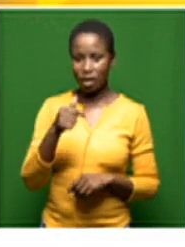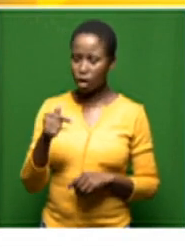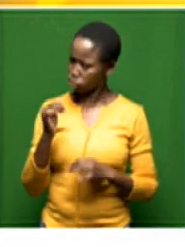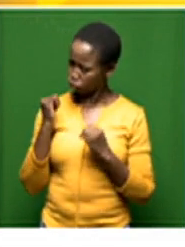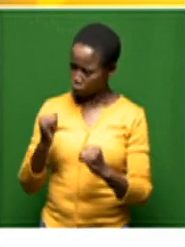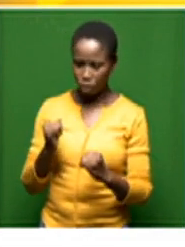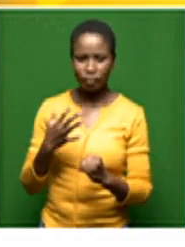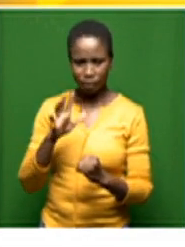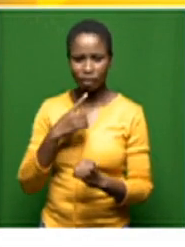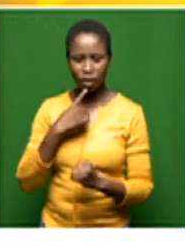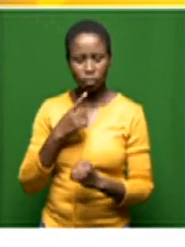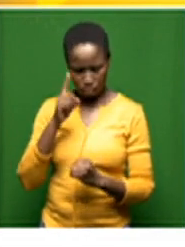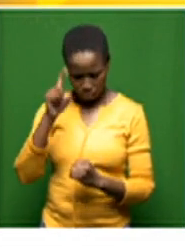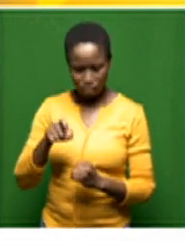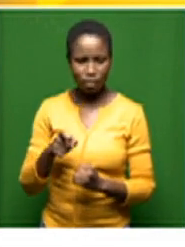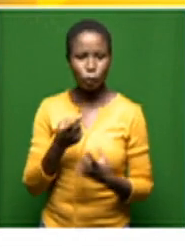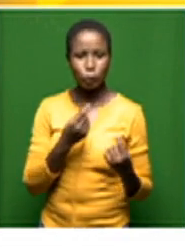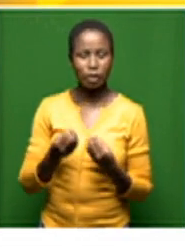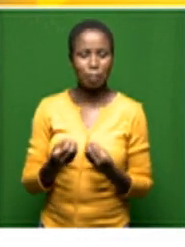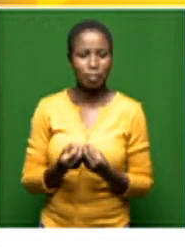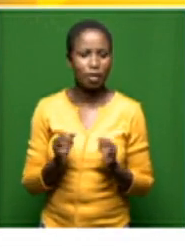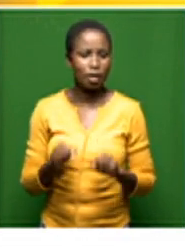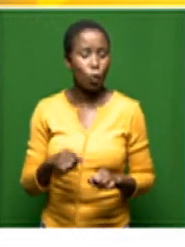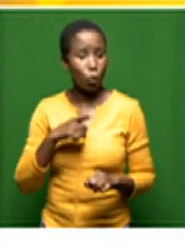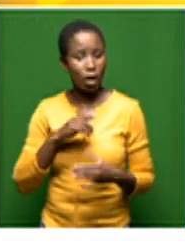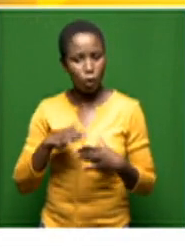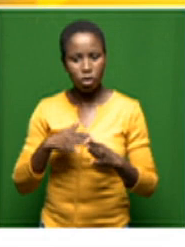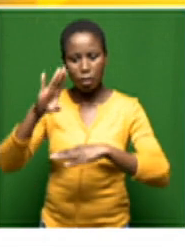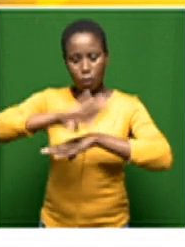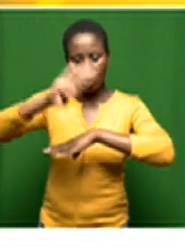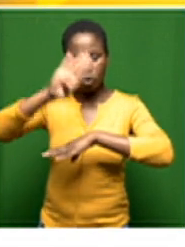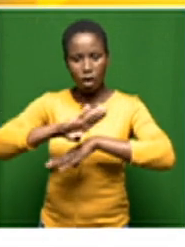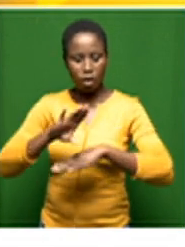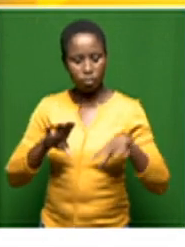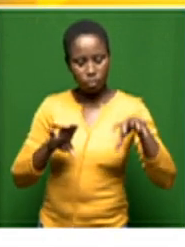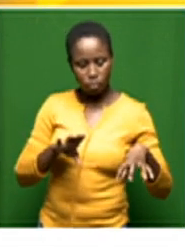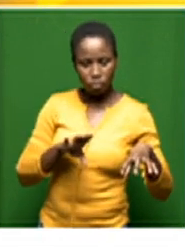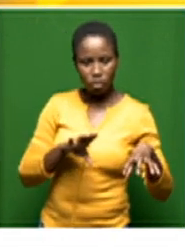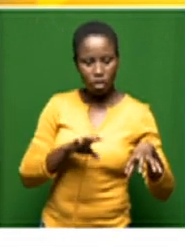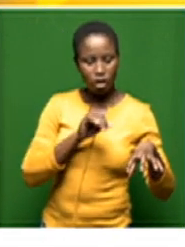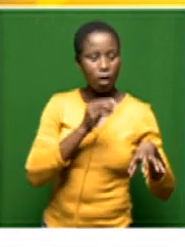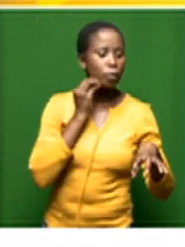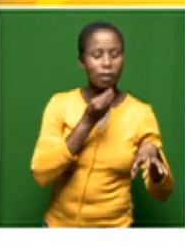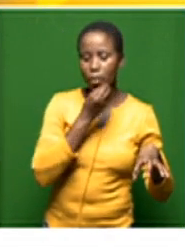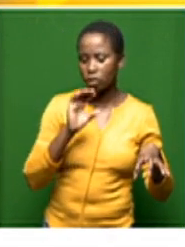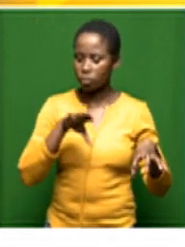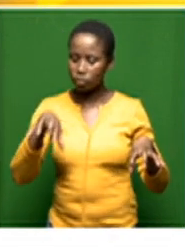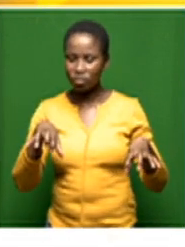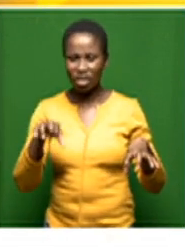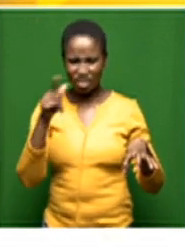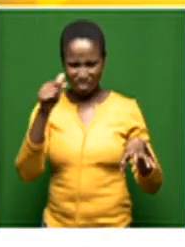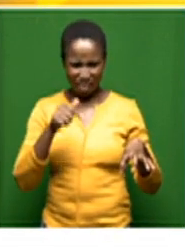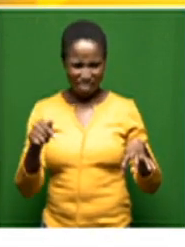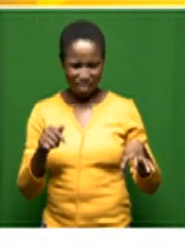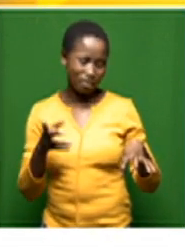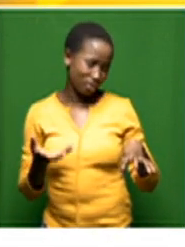that something must be done, because it is a border between Tanzania and Mozambique. And sometimes